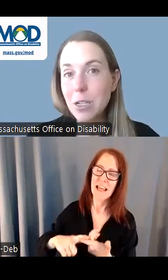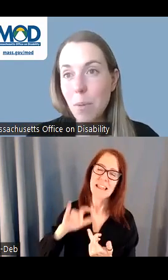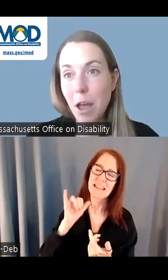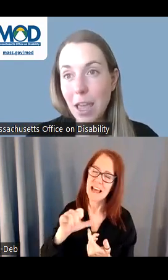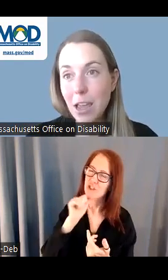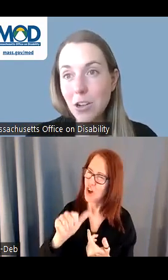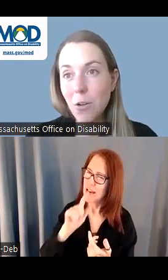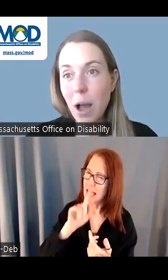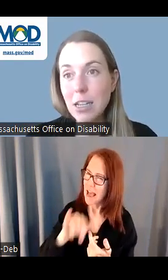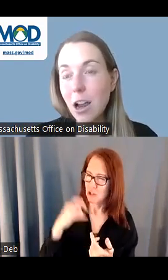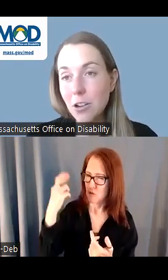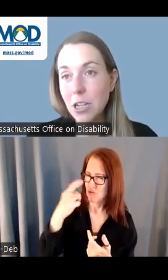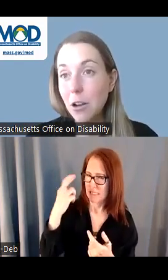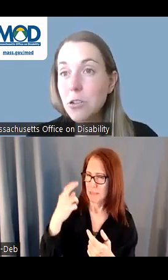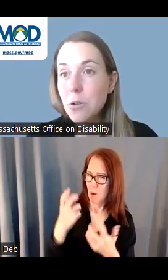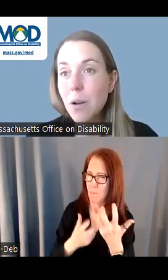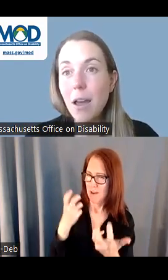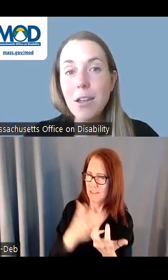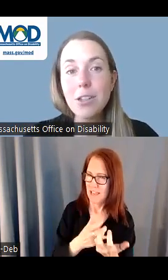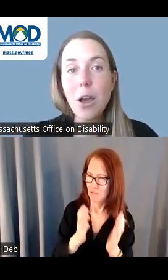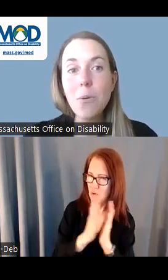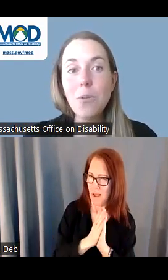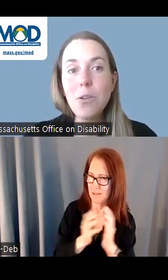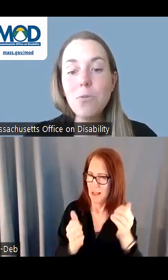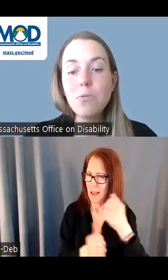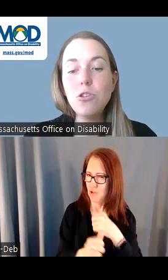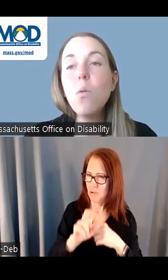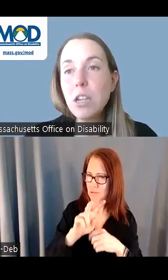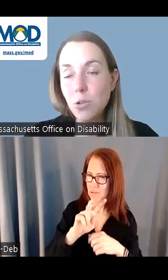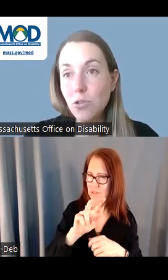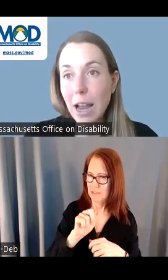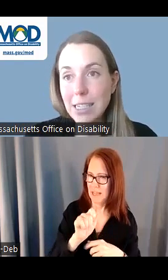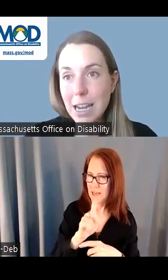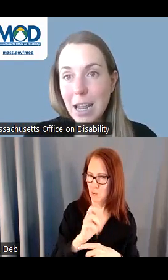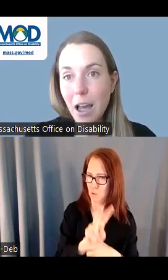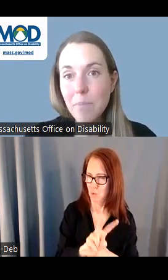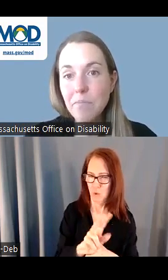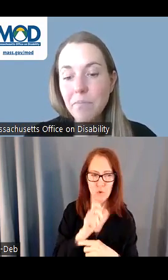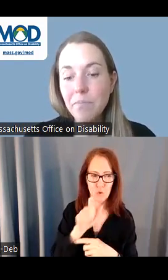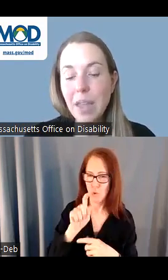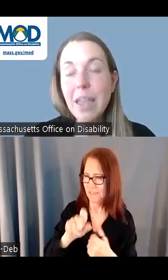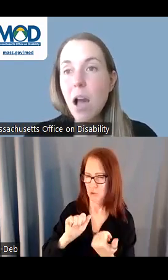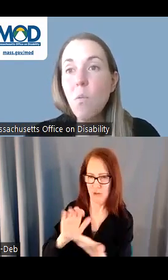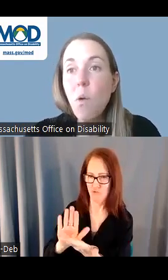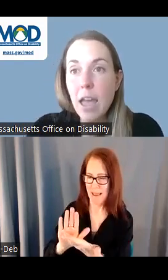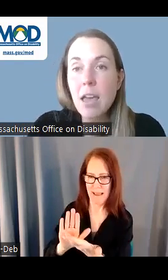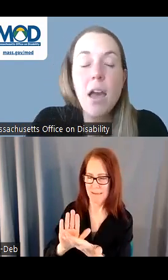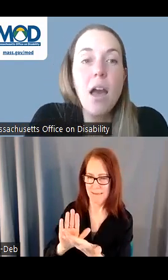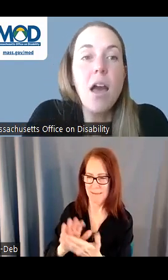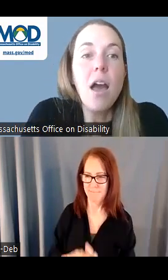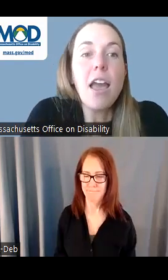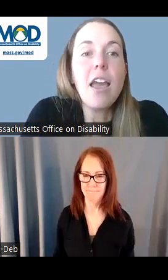a reasonable modification request under Title II. So you don't need to address it in that